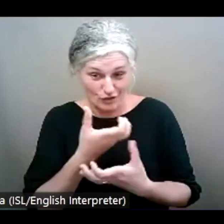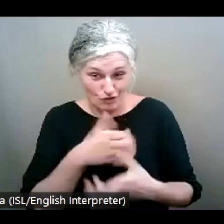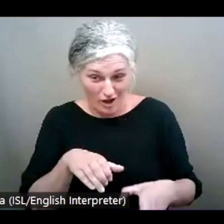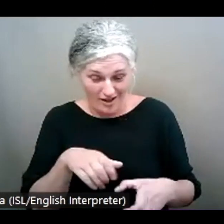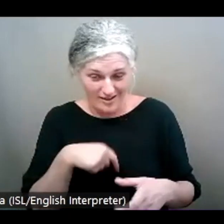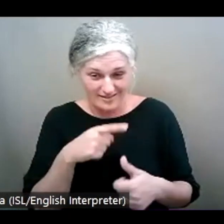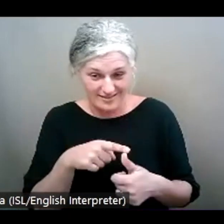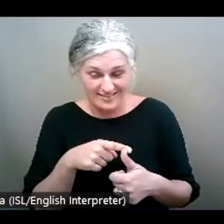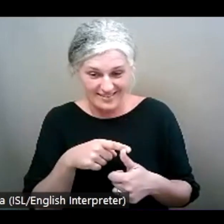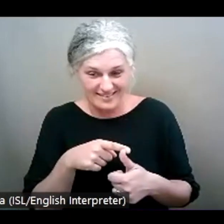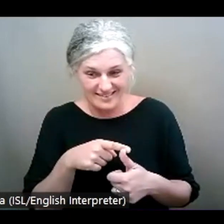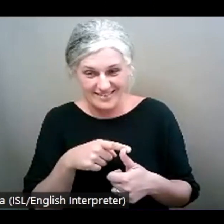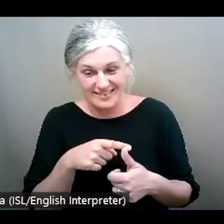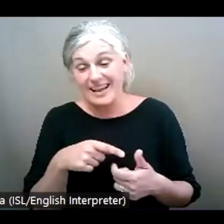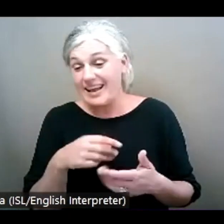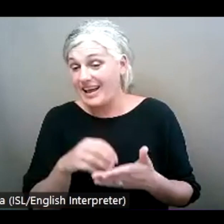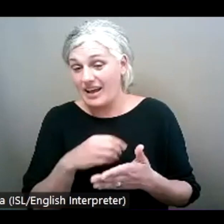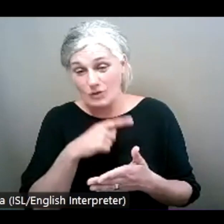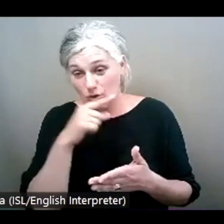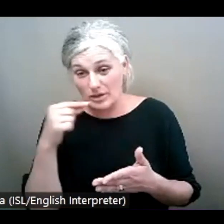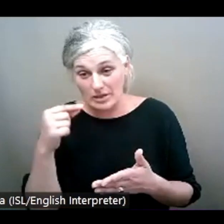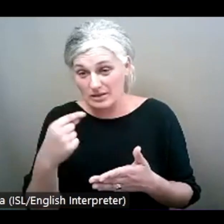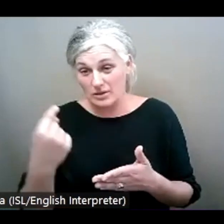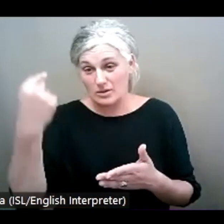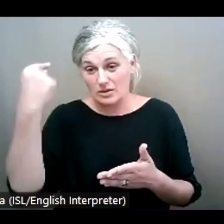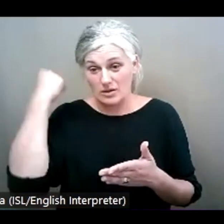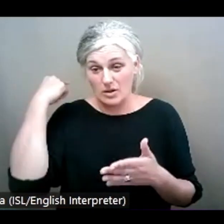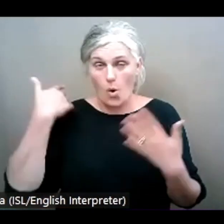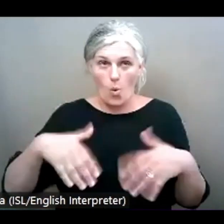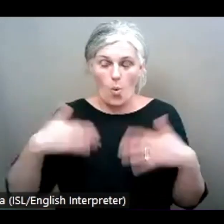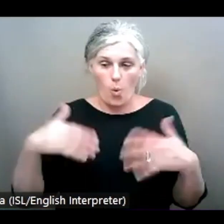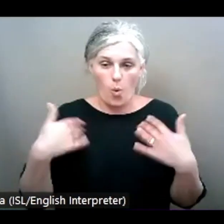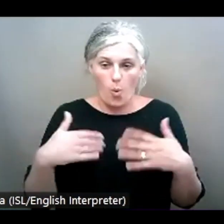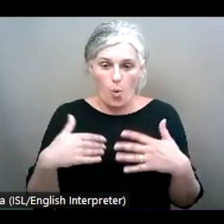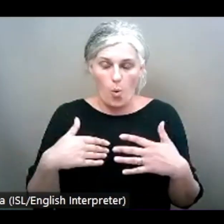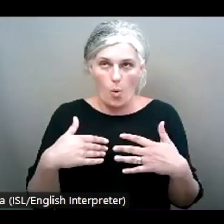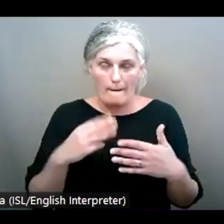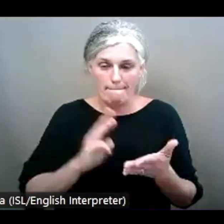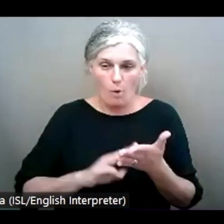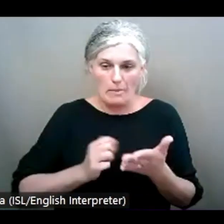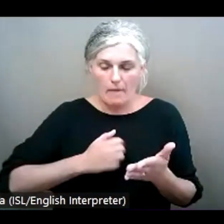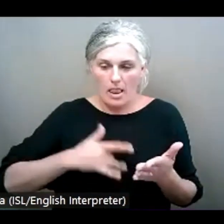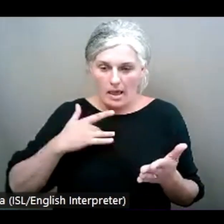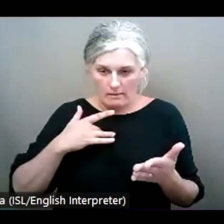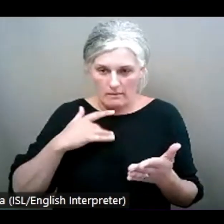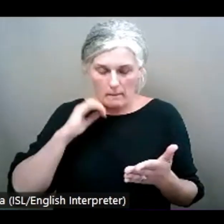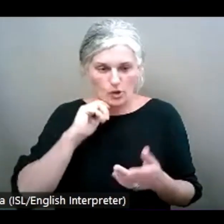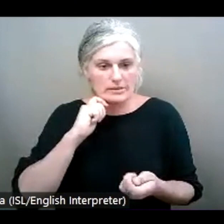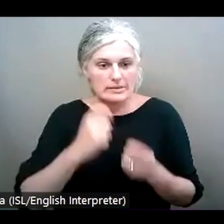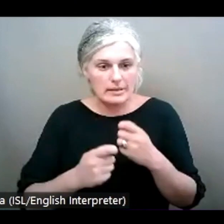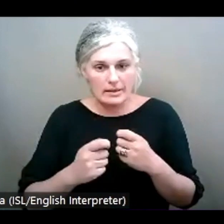and I have to say that was a Damascus moment, because then I